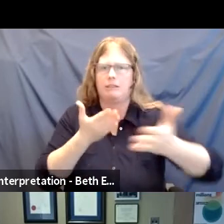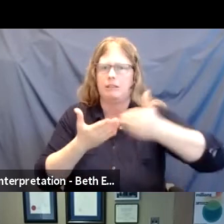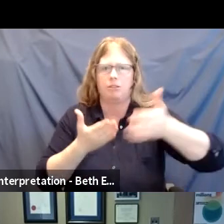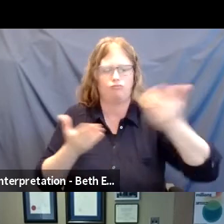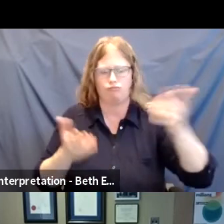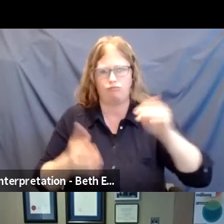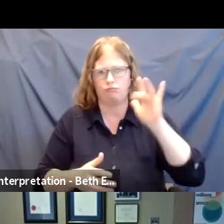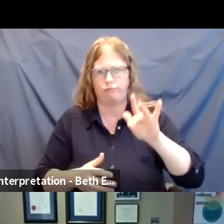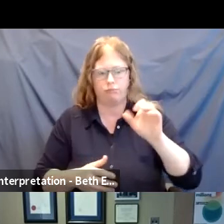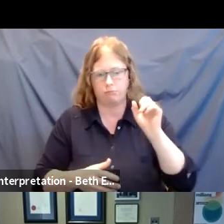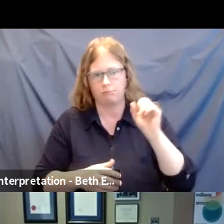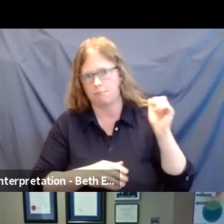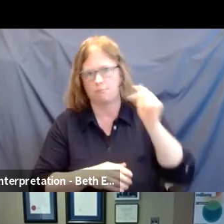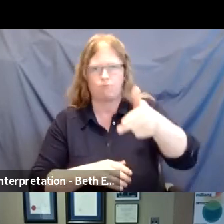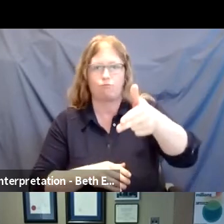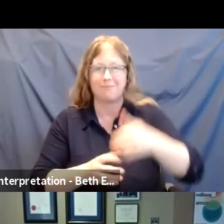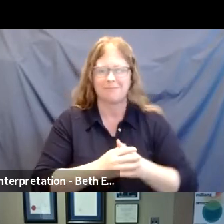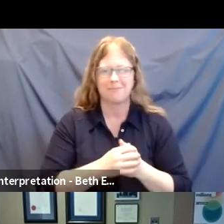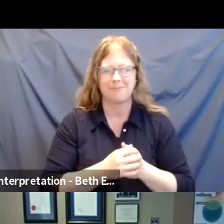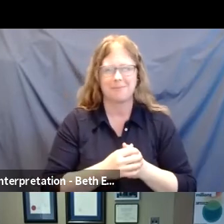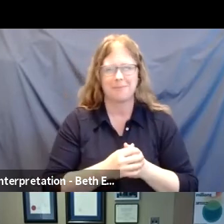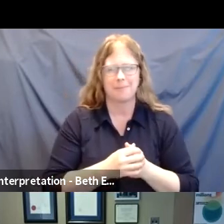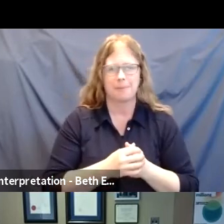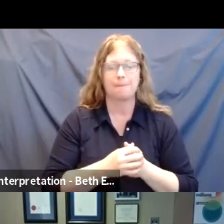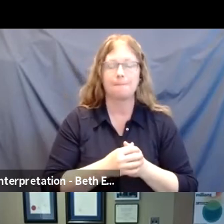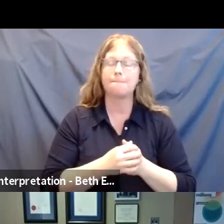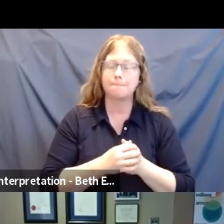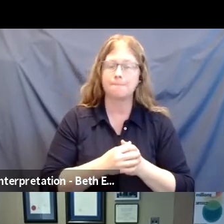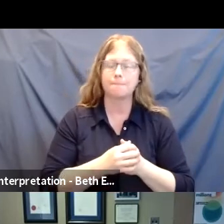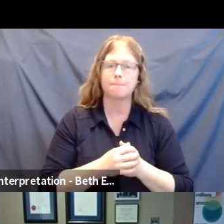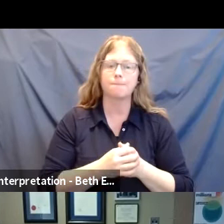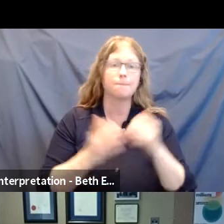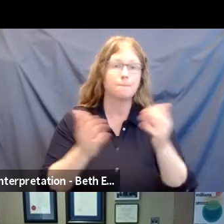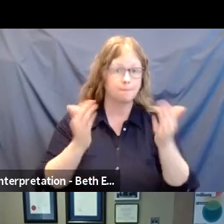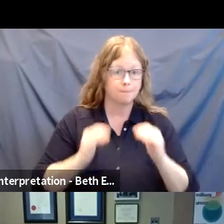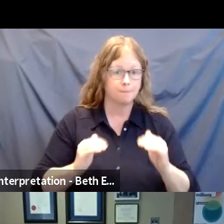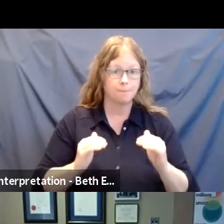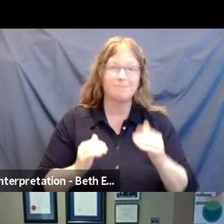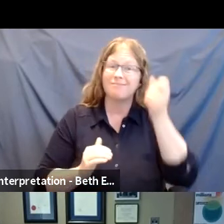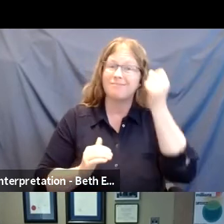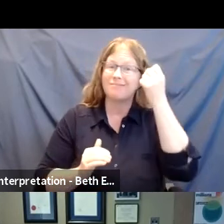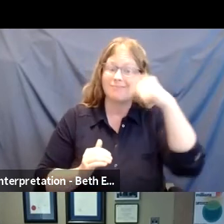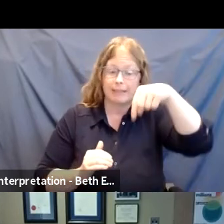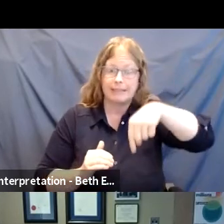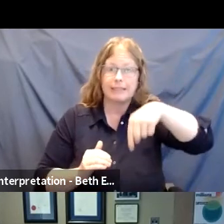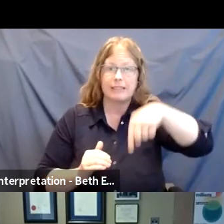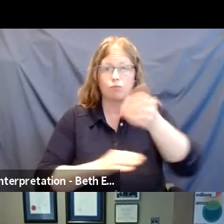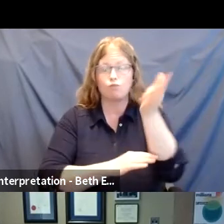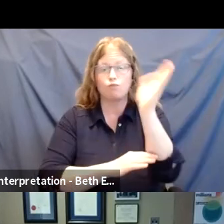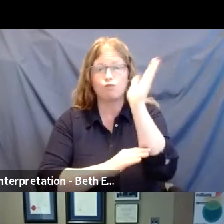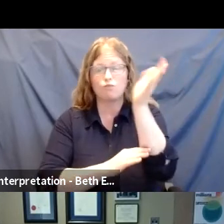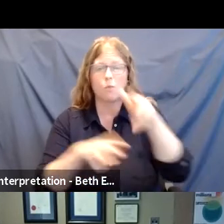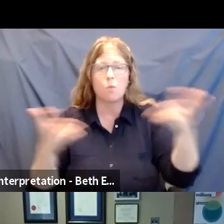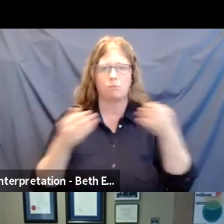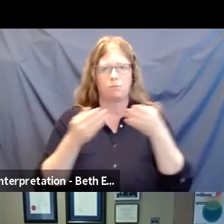with the link that was provided to you. We also want to be clear that this webinar is for general information